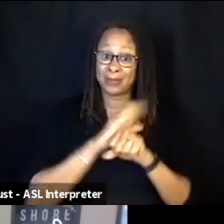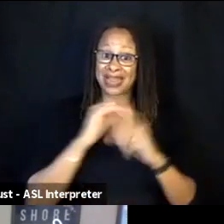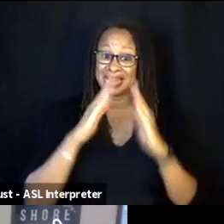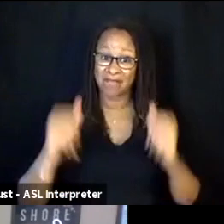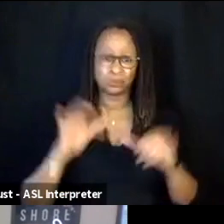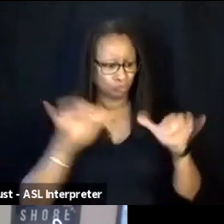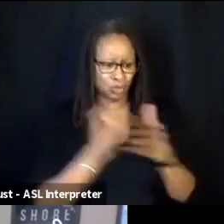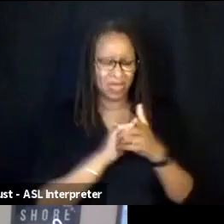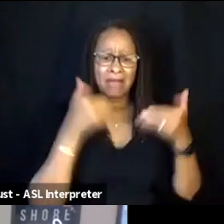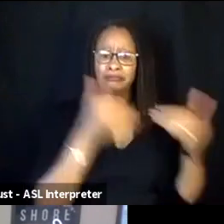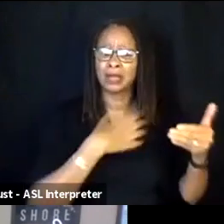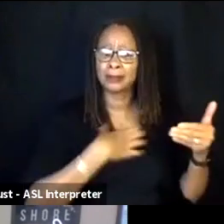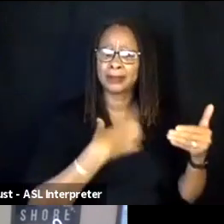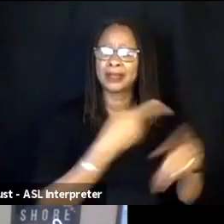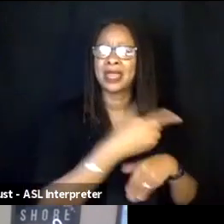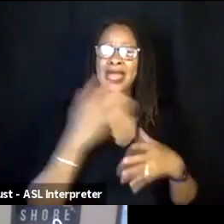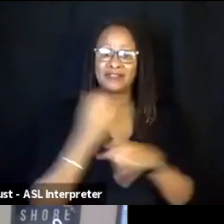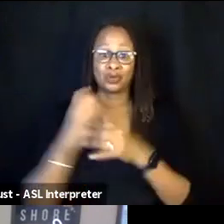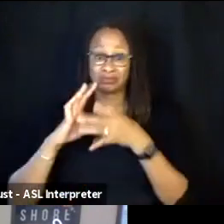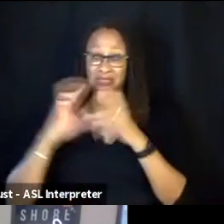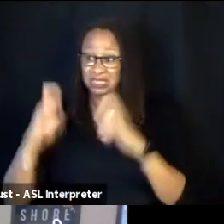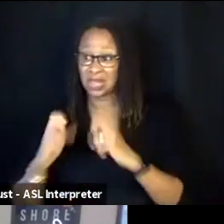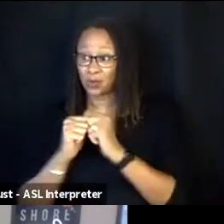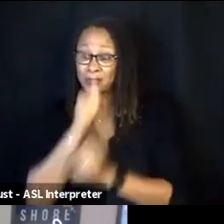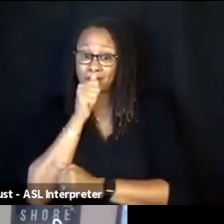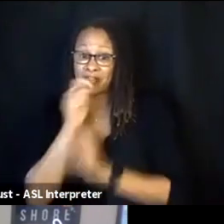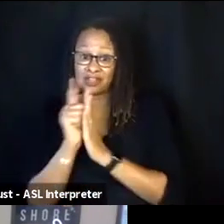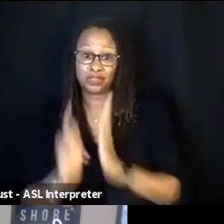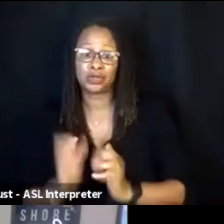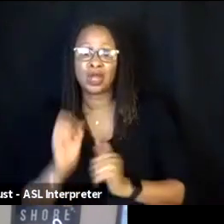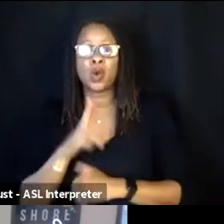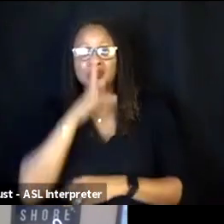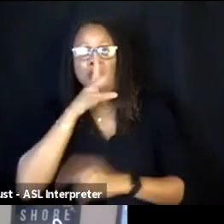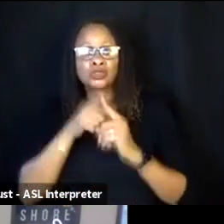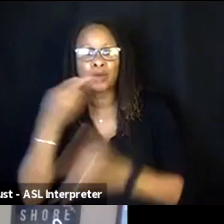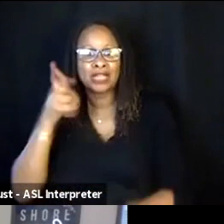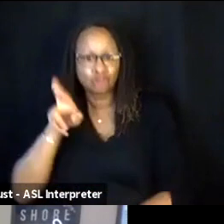get consultation from a private attorney, if it's to actually talk to HR